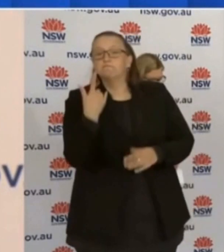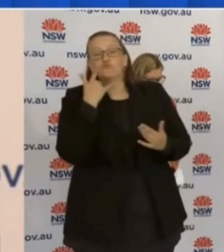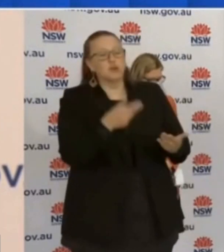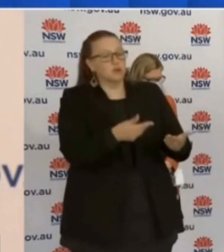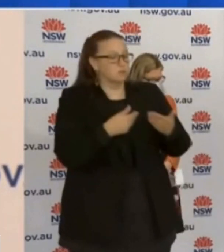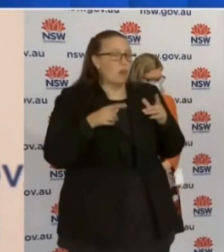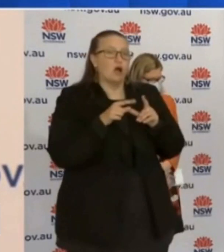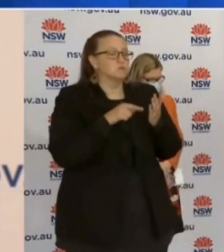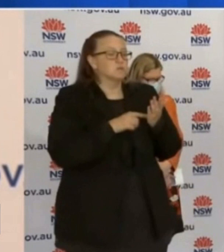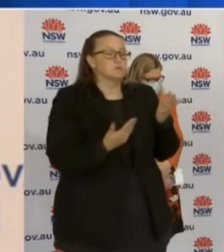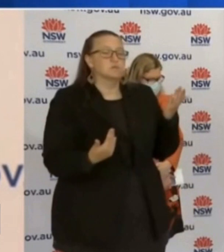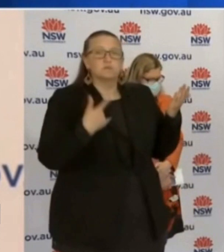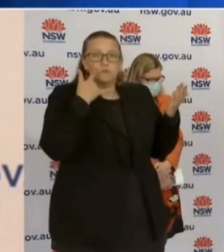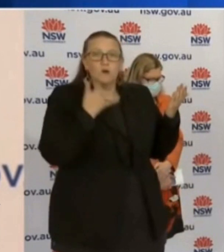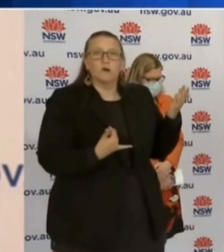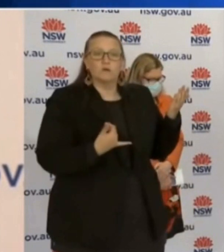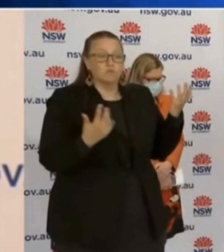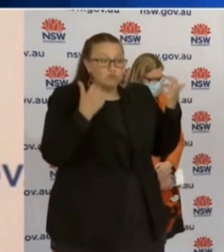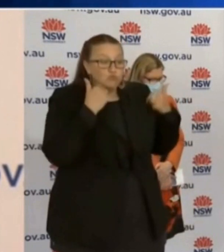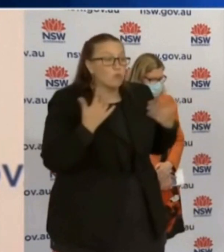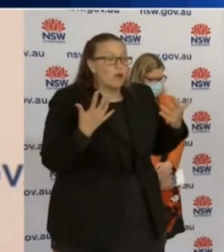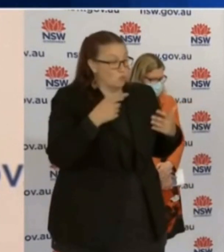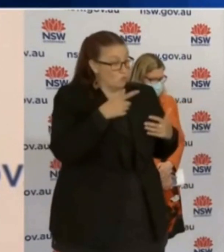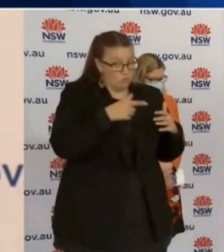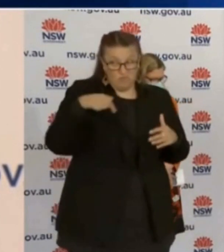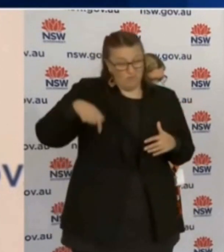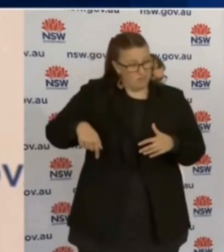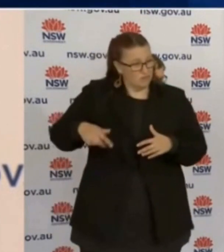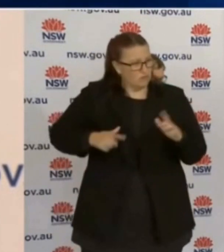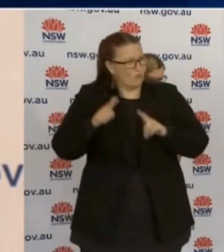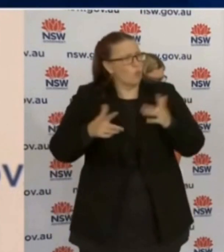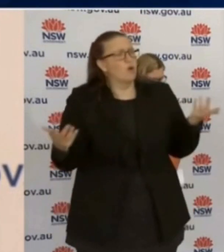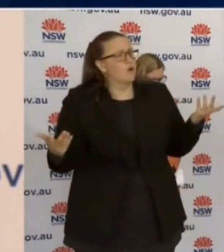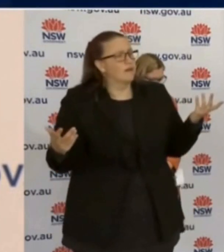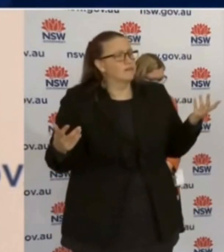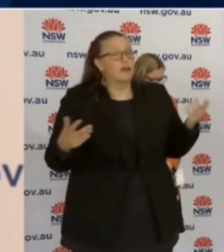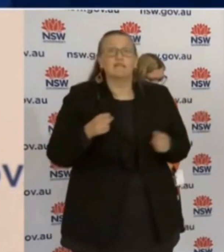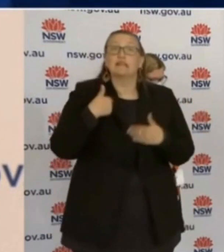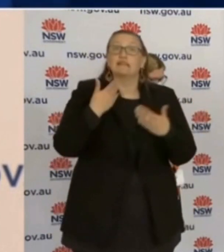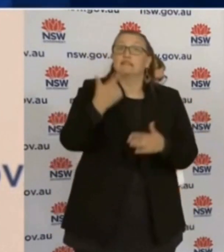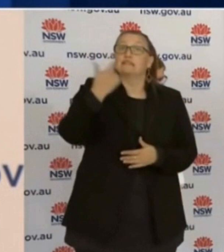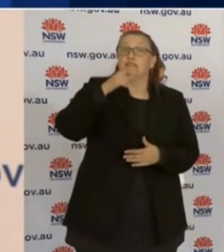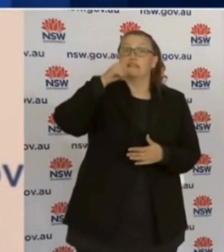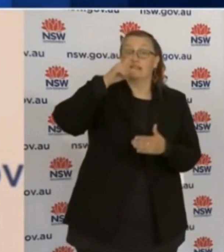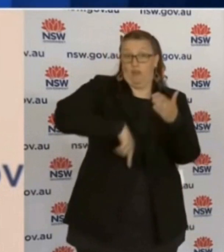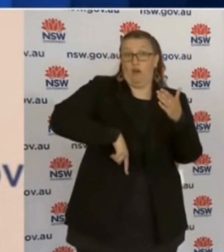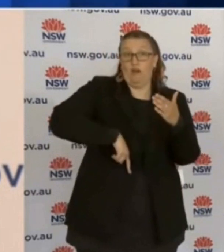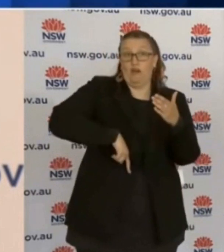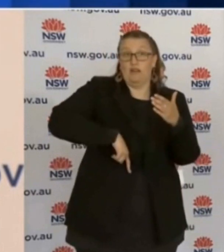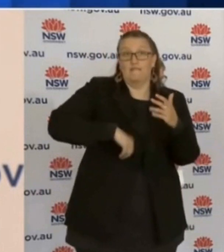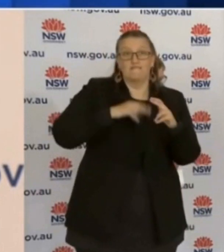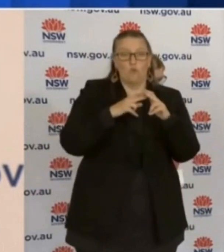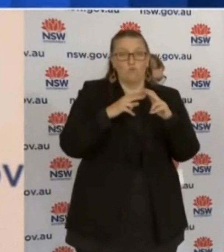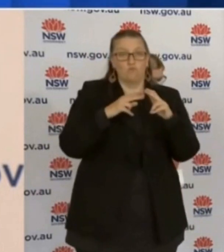the public health orders and people travelling without a reasonable excuse. 17 infringement notices were issued and